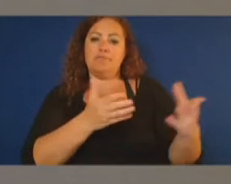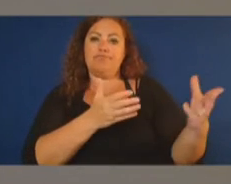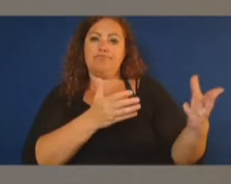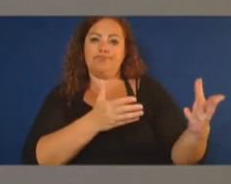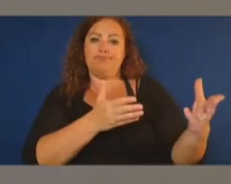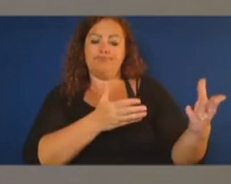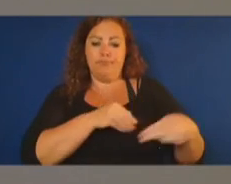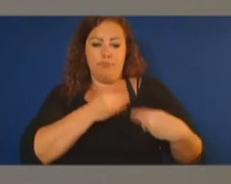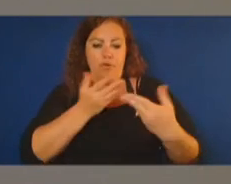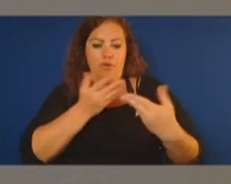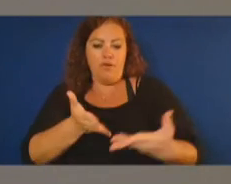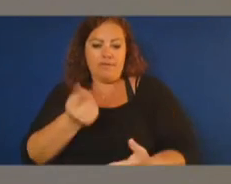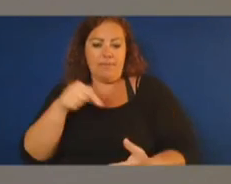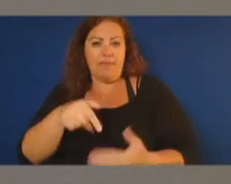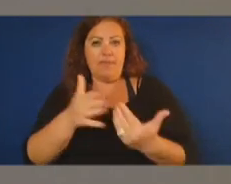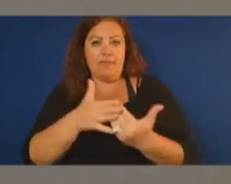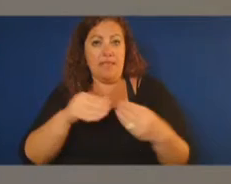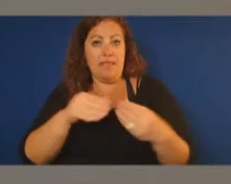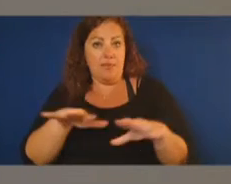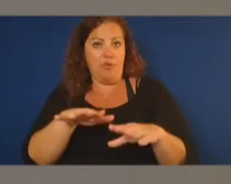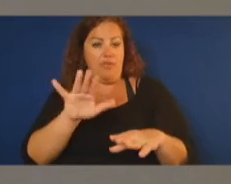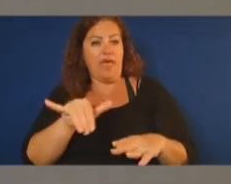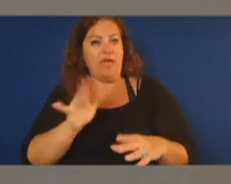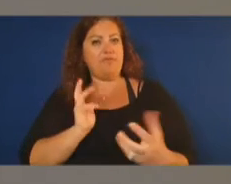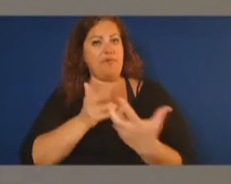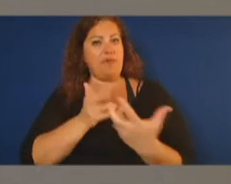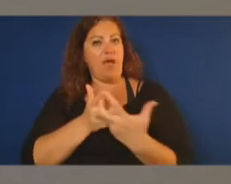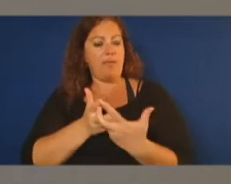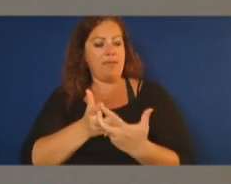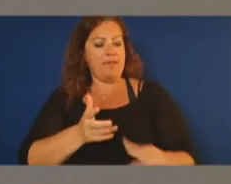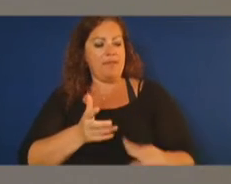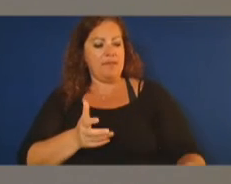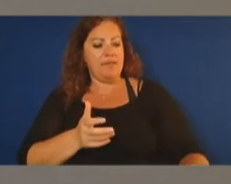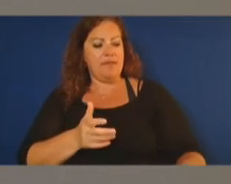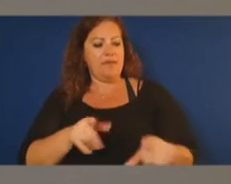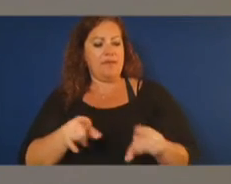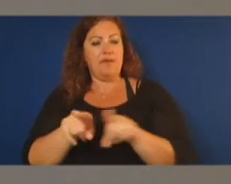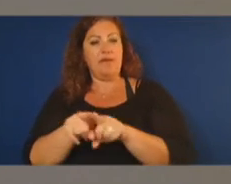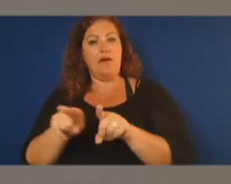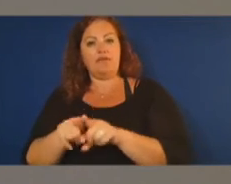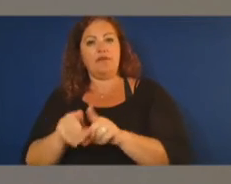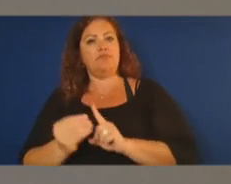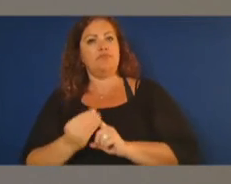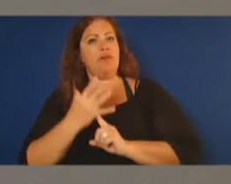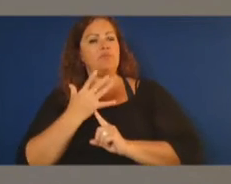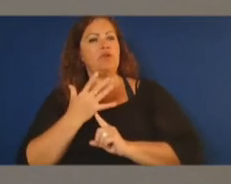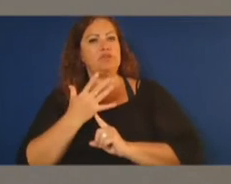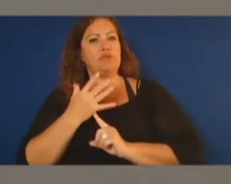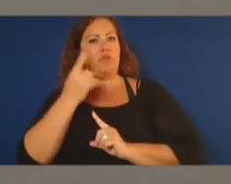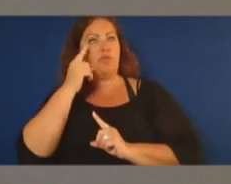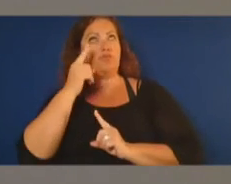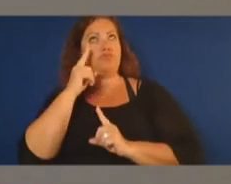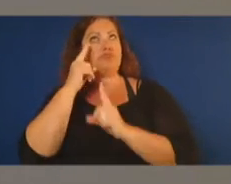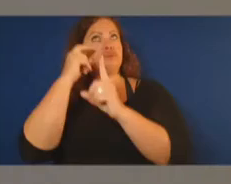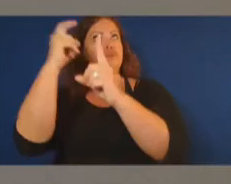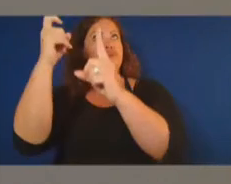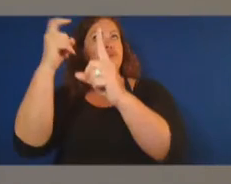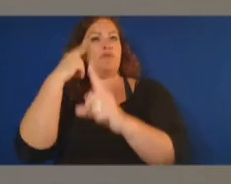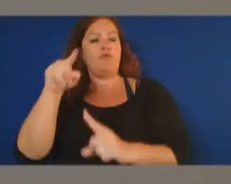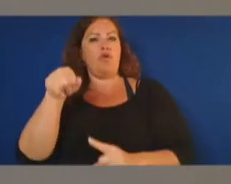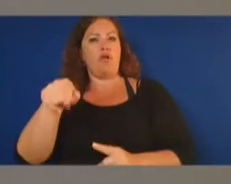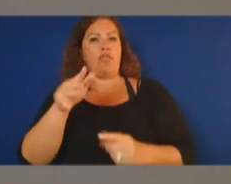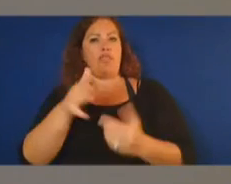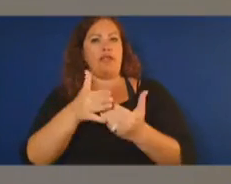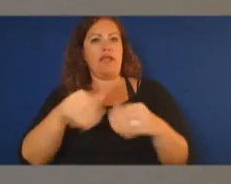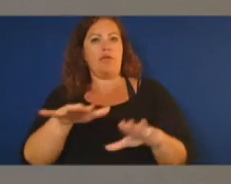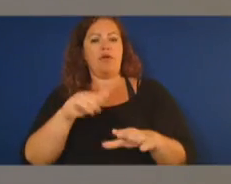um to the neighborhood that's complimentary um and also aspirational for the neighborhood so I know a lot of work has